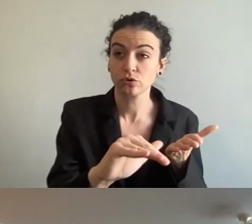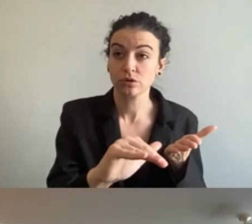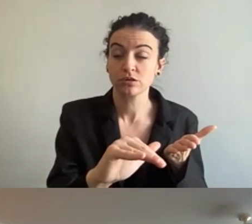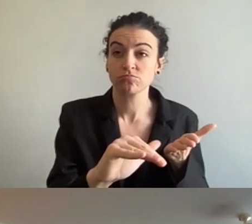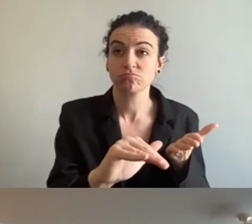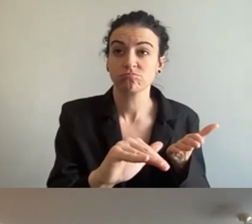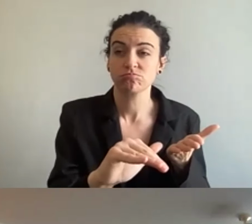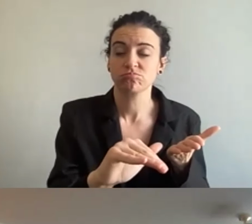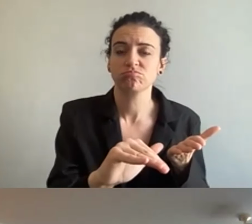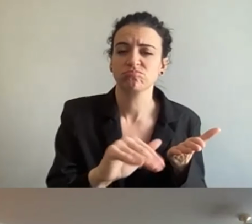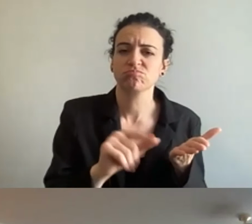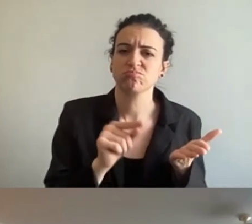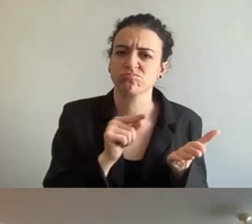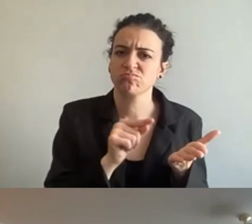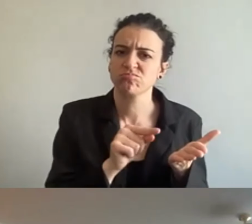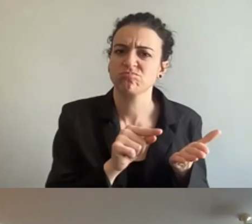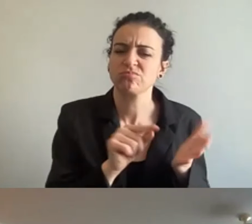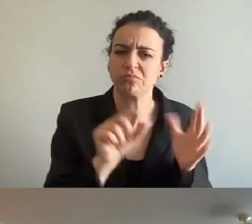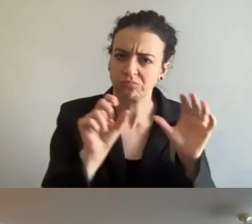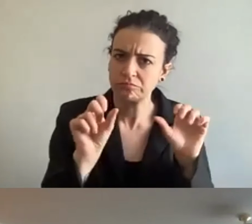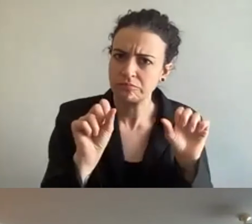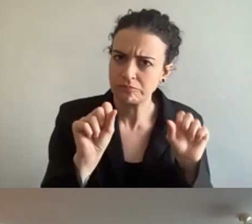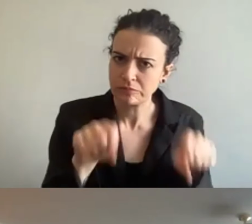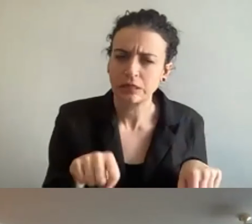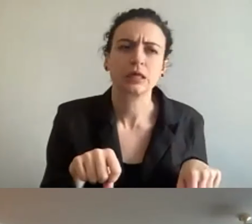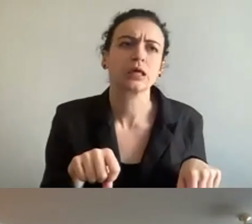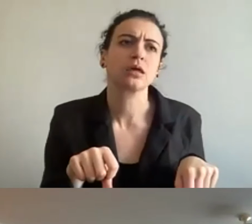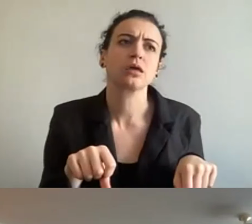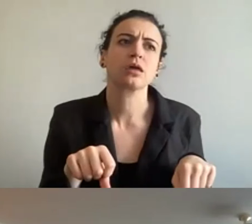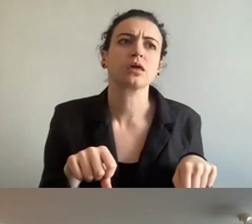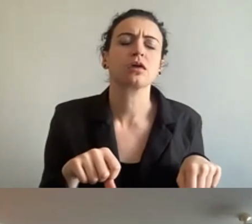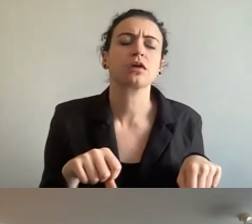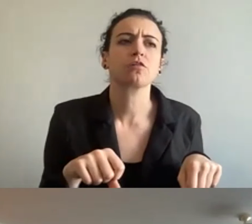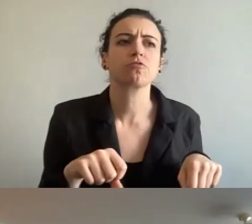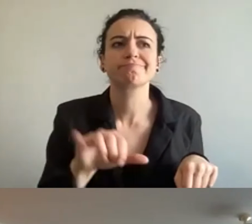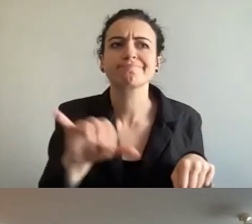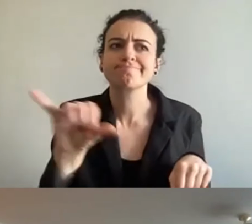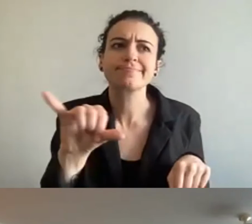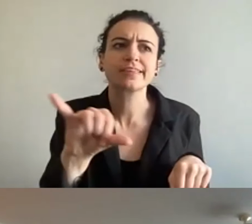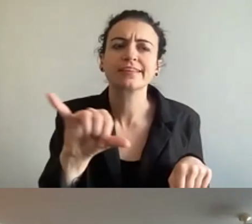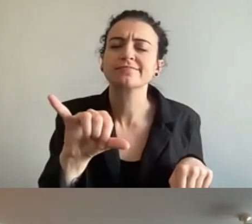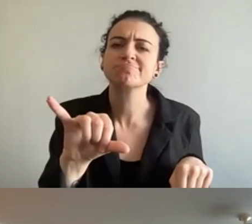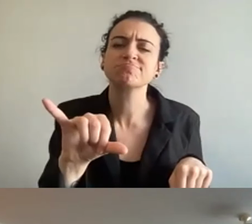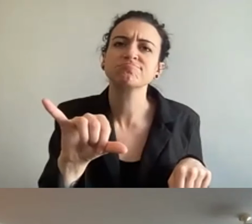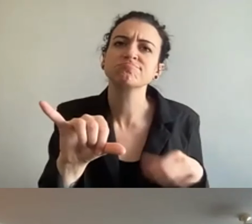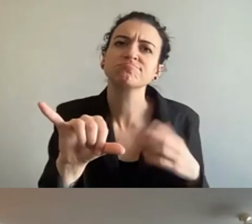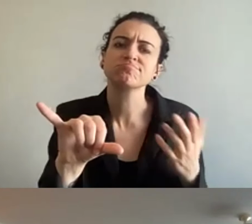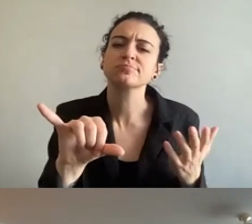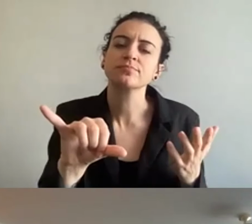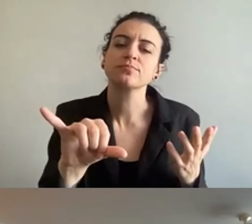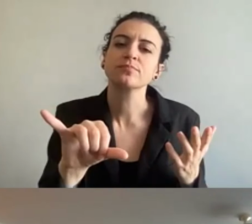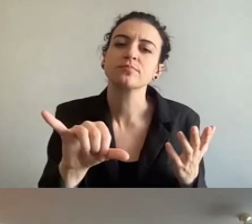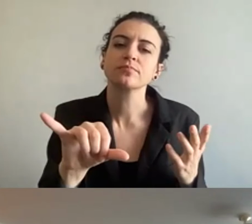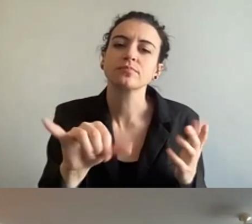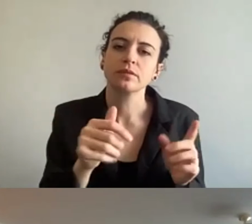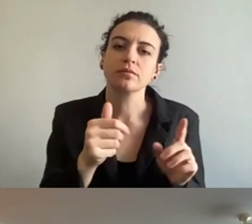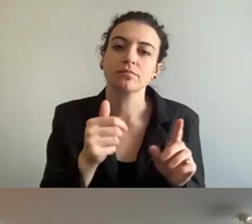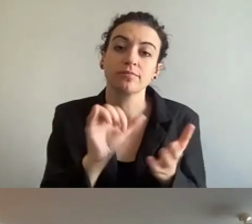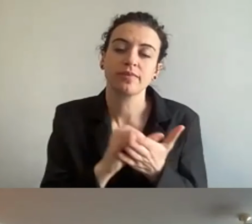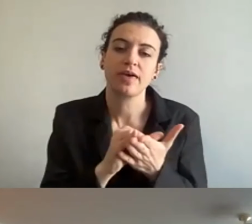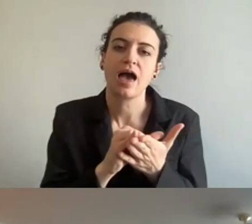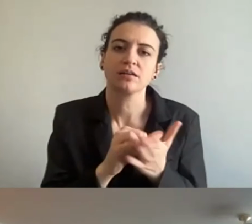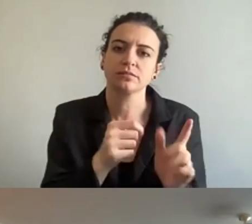have the capability of like the self waiver,